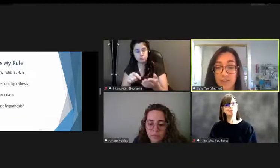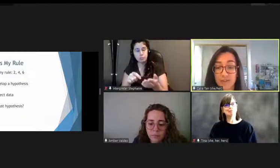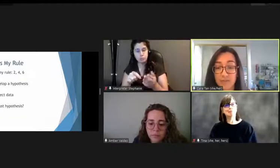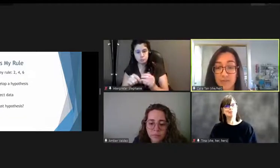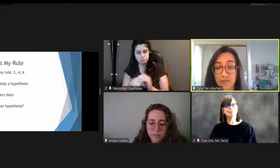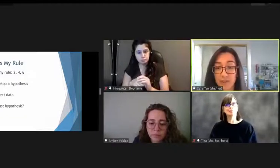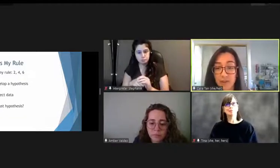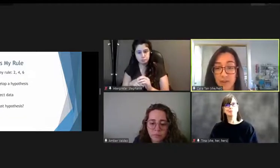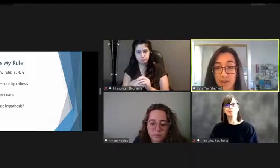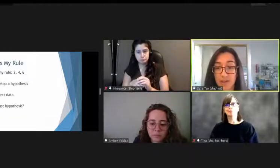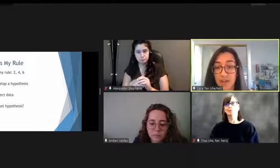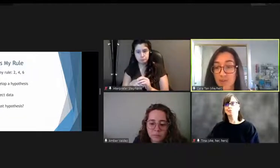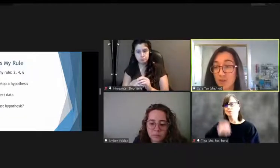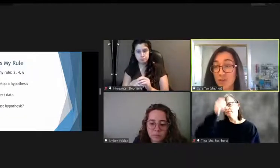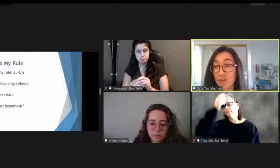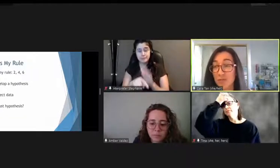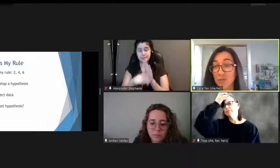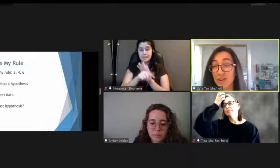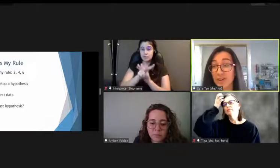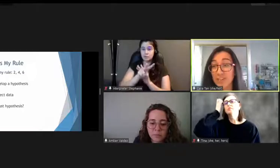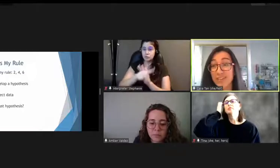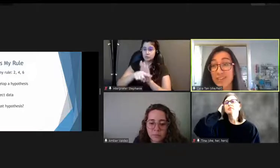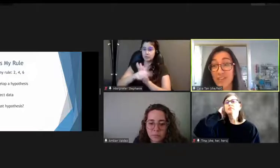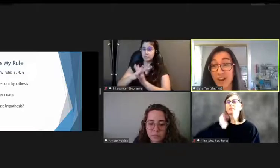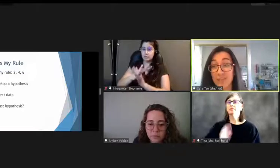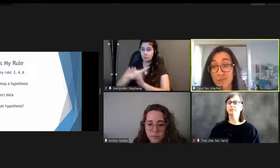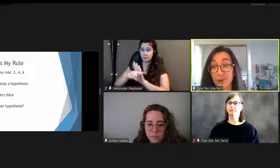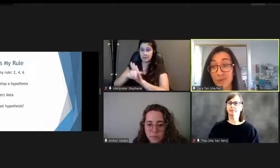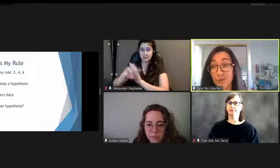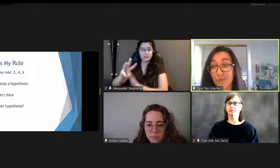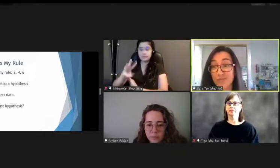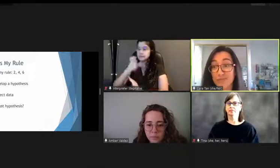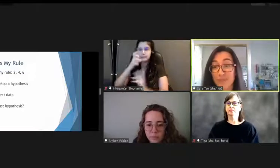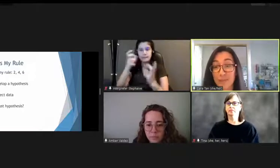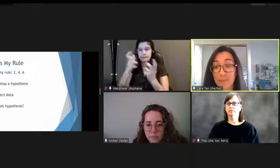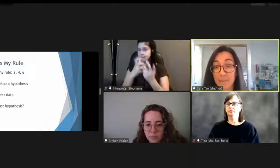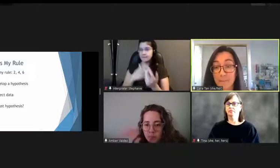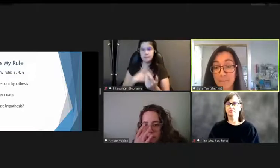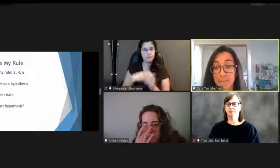try? -2, -4, -6 does not fit my rule.